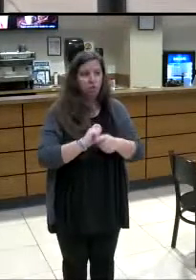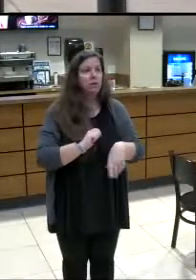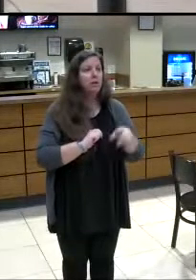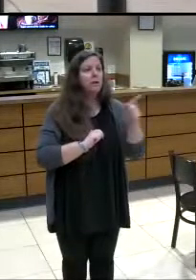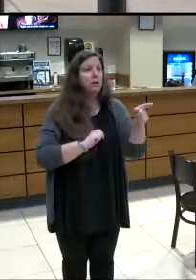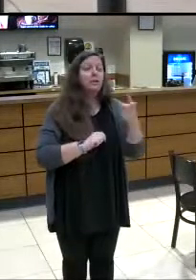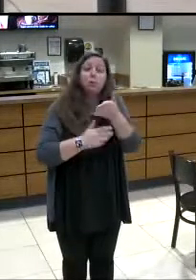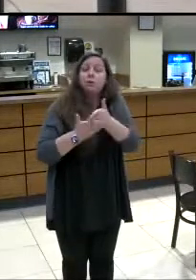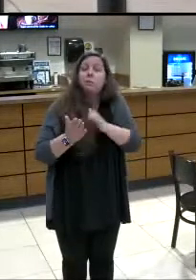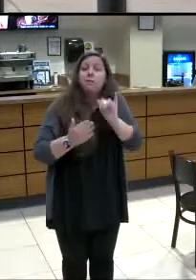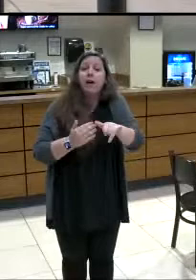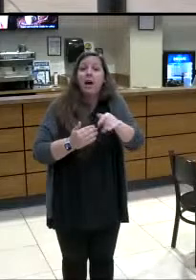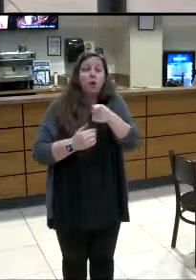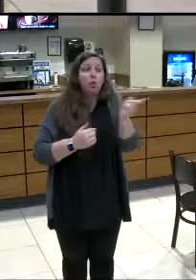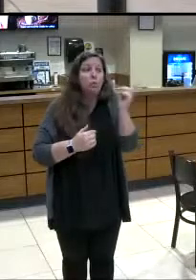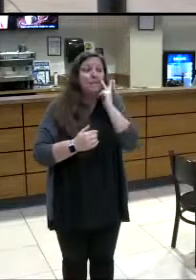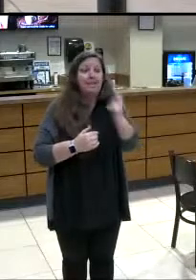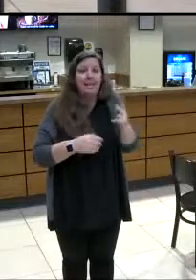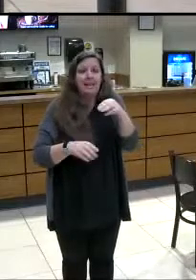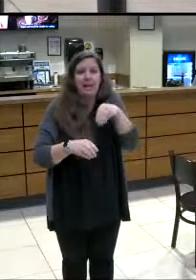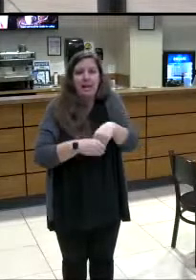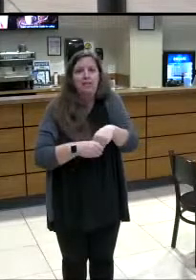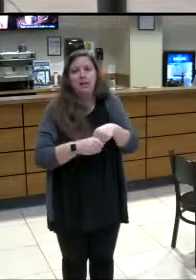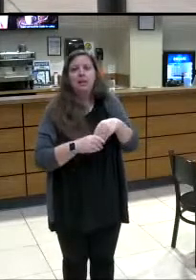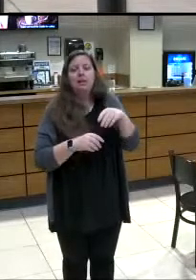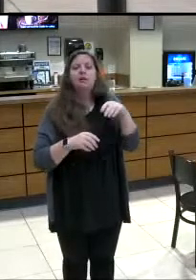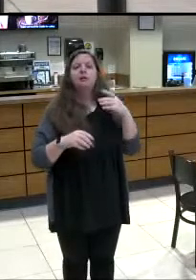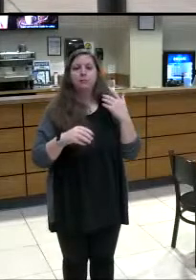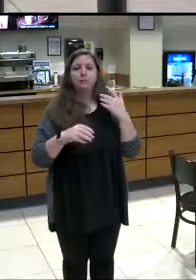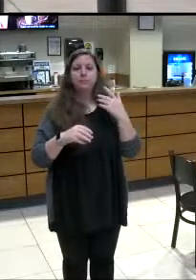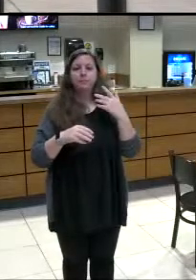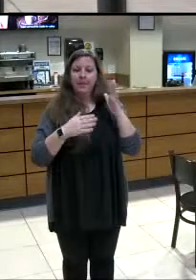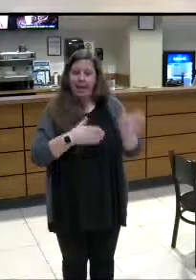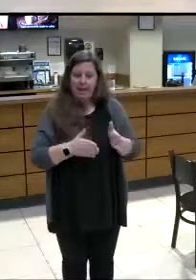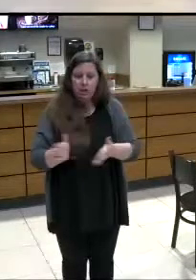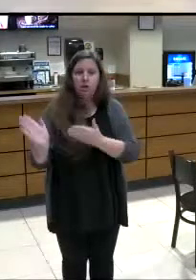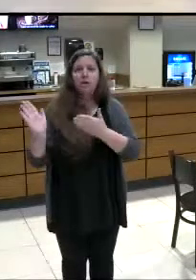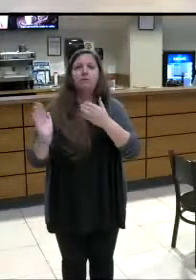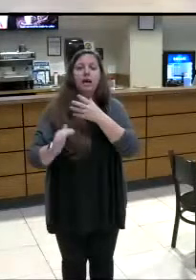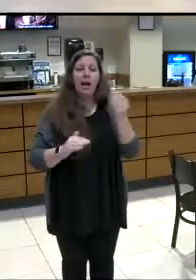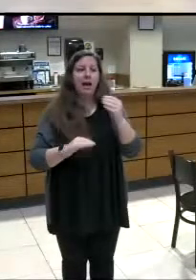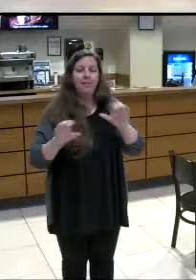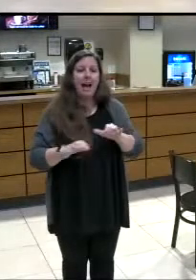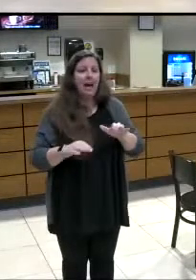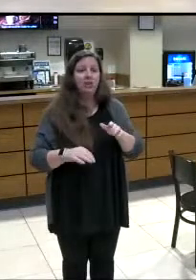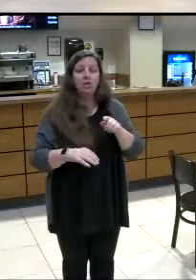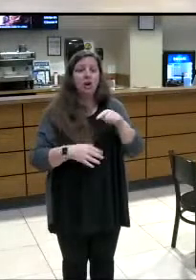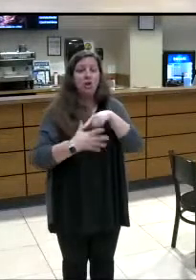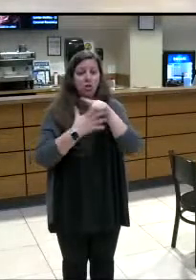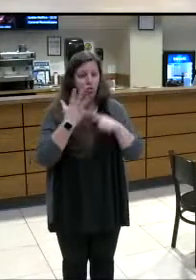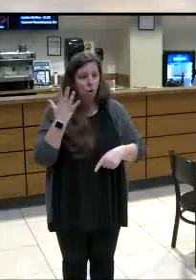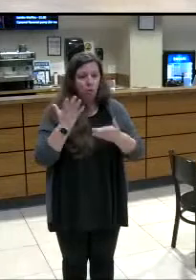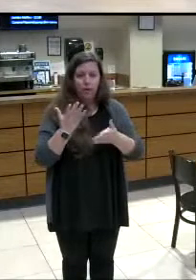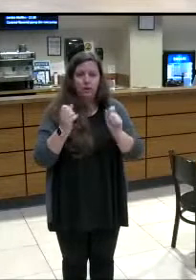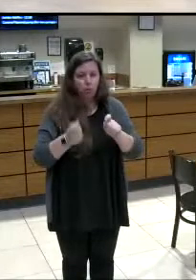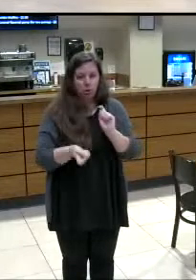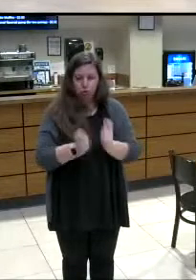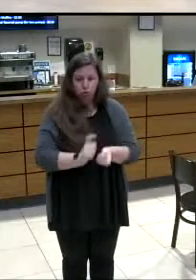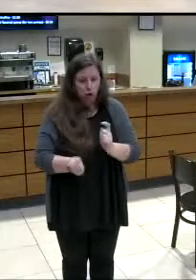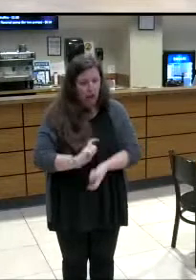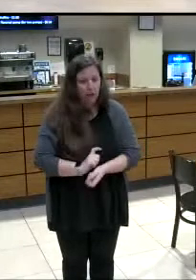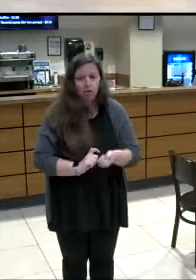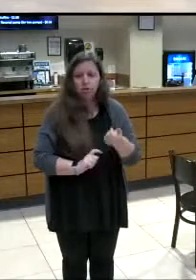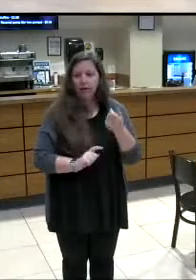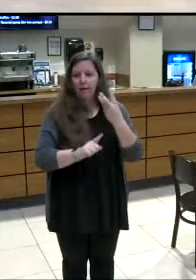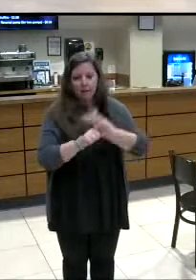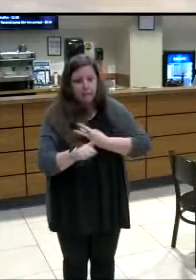and action. So I look at Mr. Gaskins, those things could change every 6 months. They could change every quarter. They